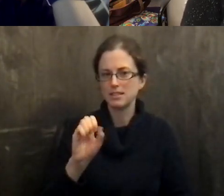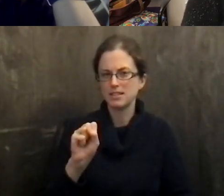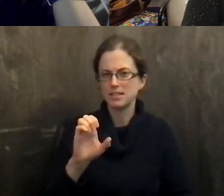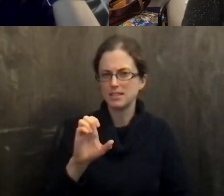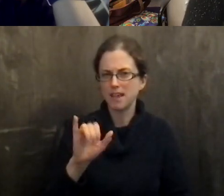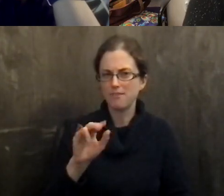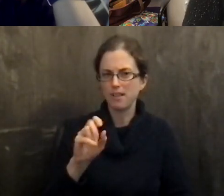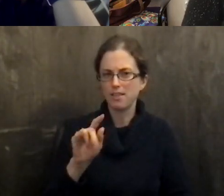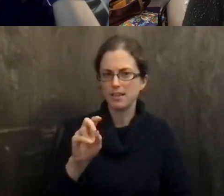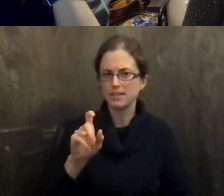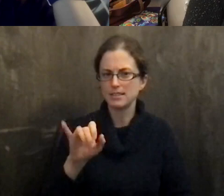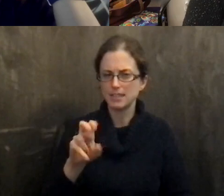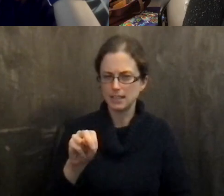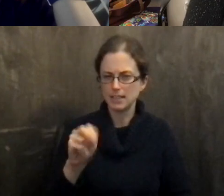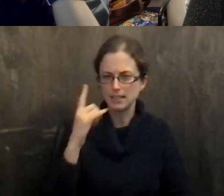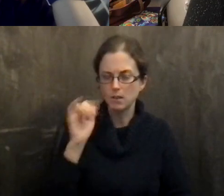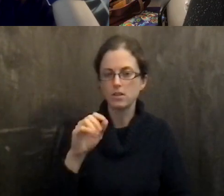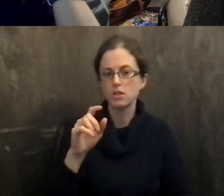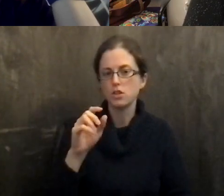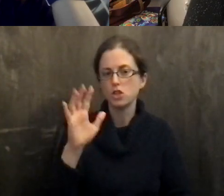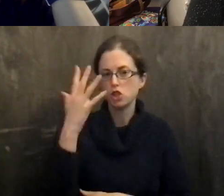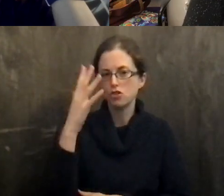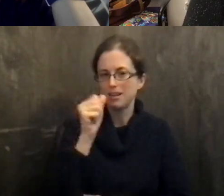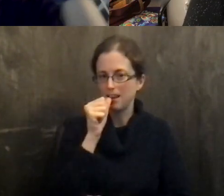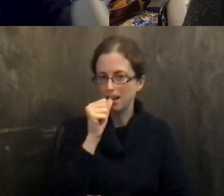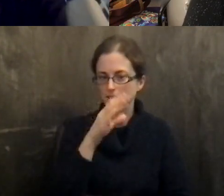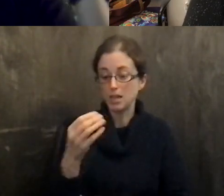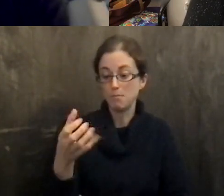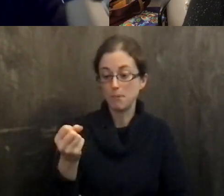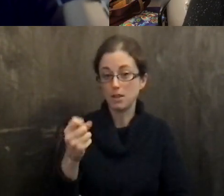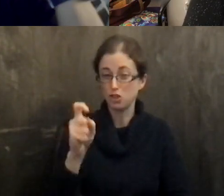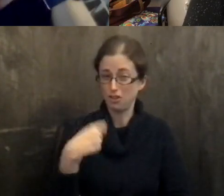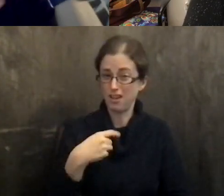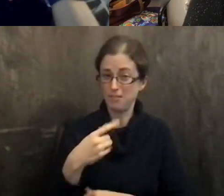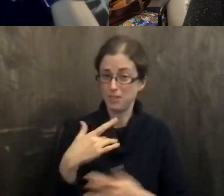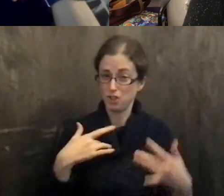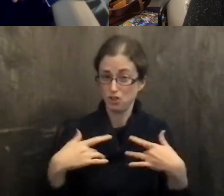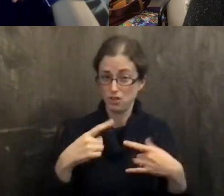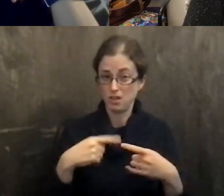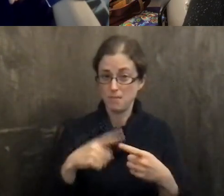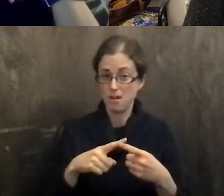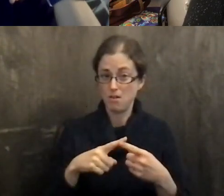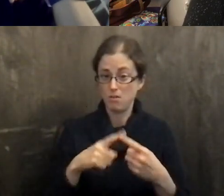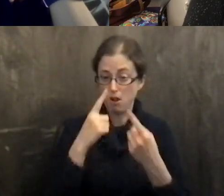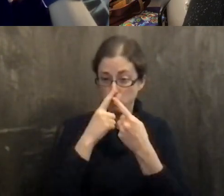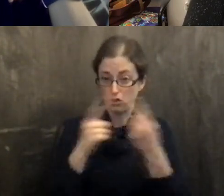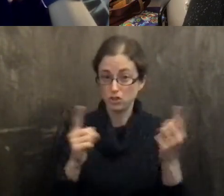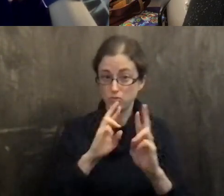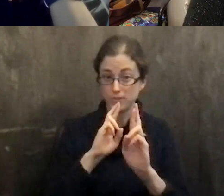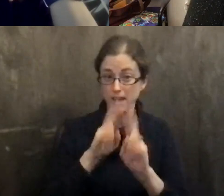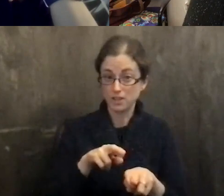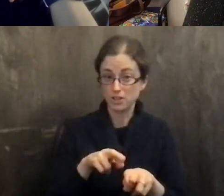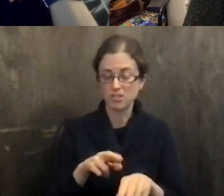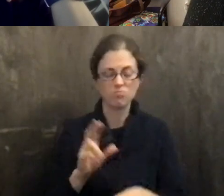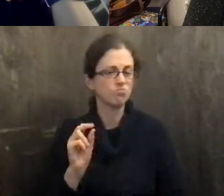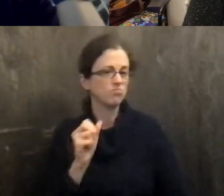be concerned about an allergic reaction to the vaccine? Not really. The allergic reactions to the vaccine, as I mentioned, they're